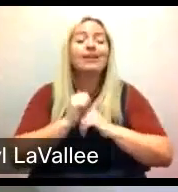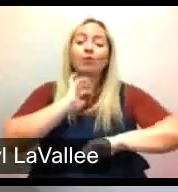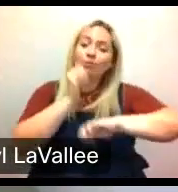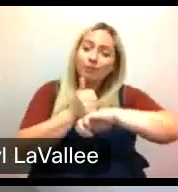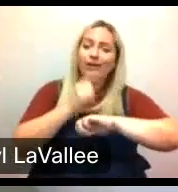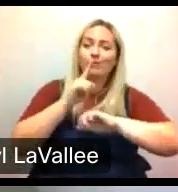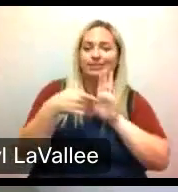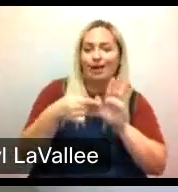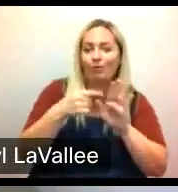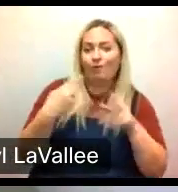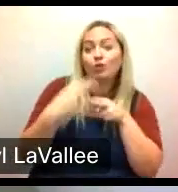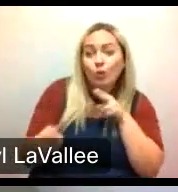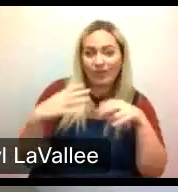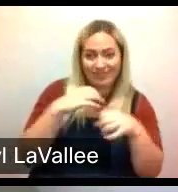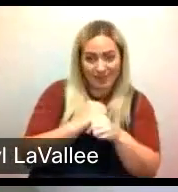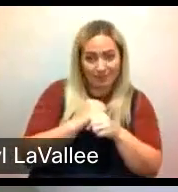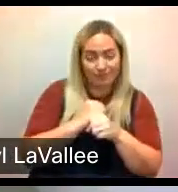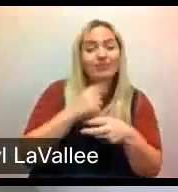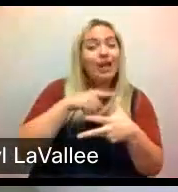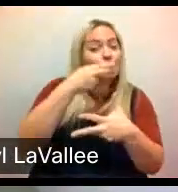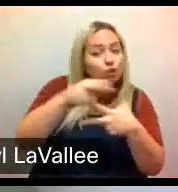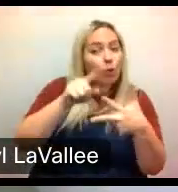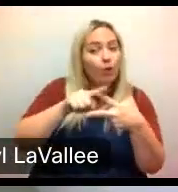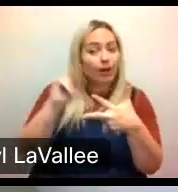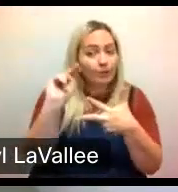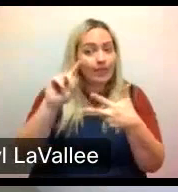short summary, short, objective, and in our own words.